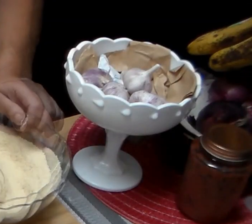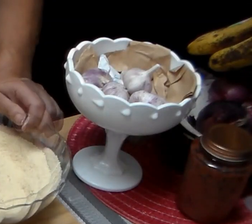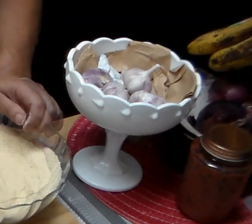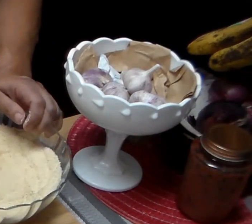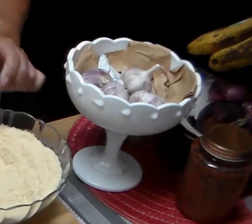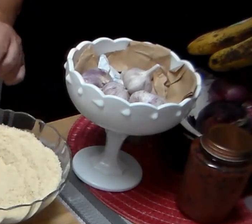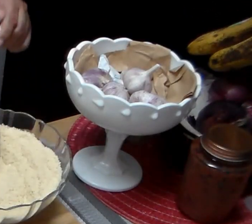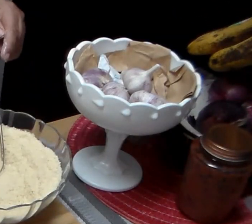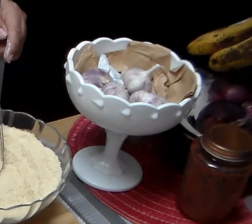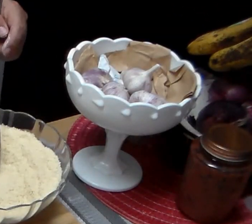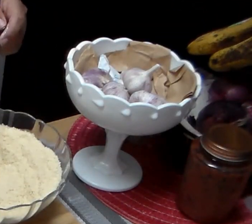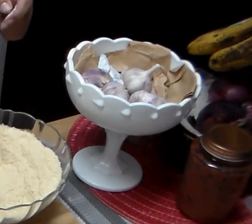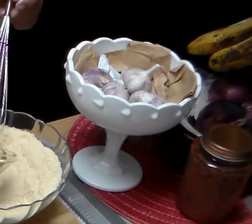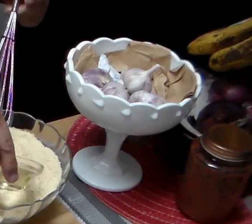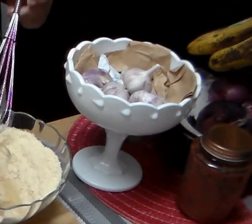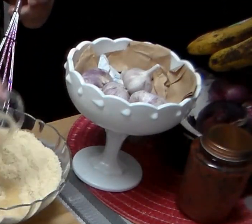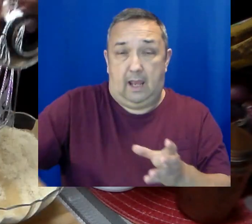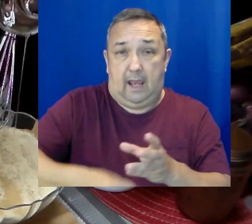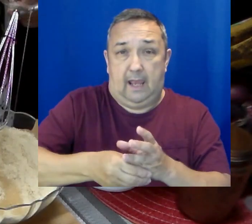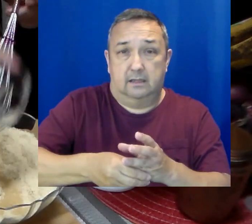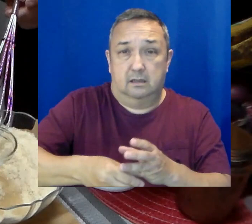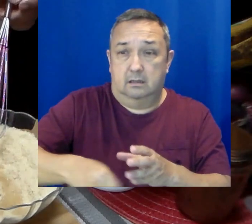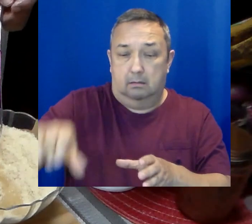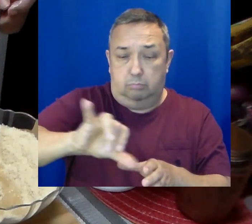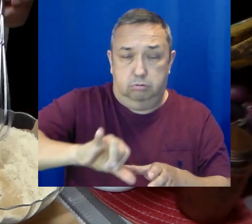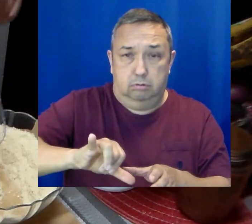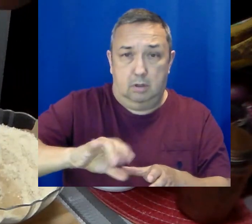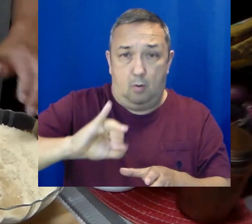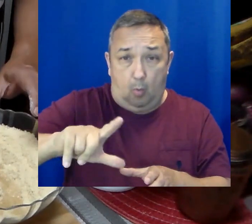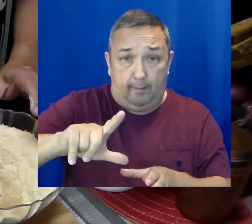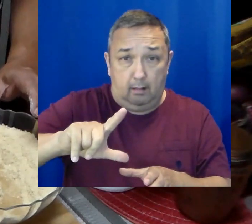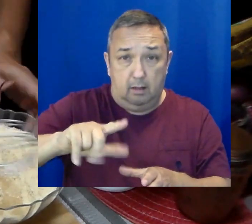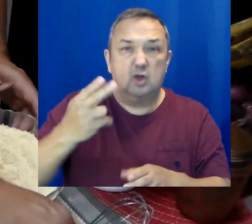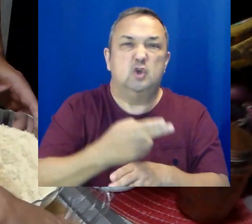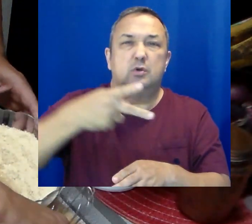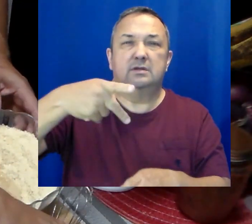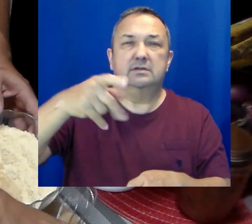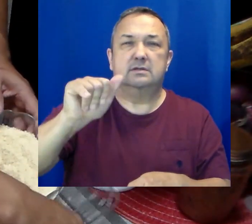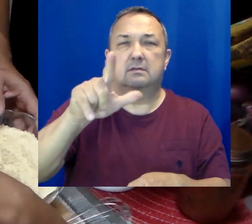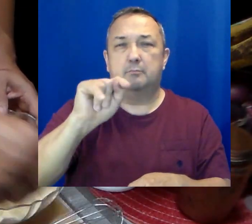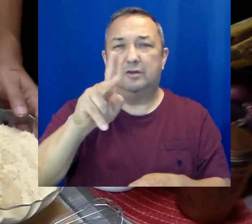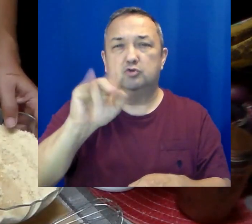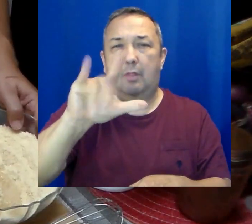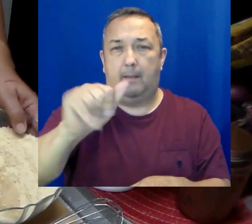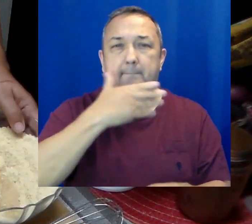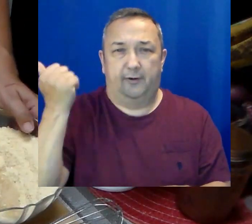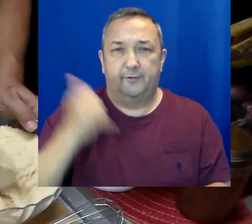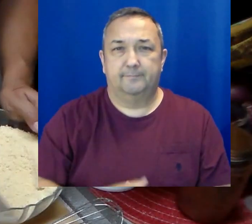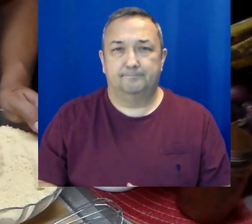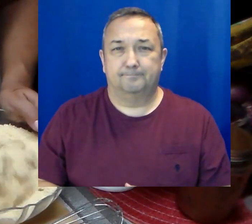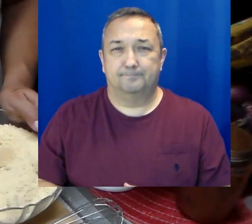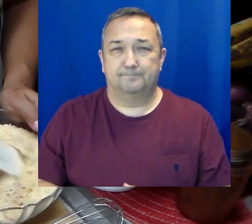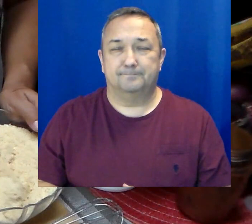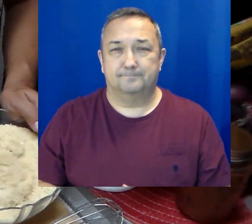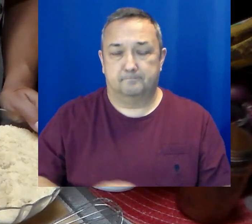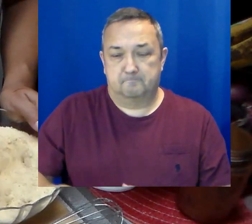I like using a whisk to put these together, and then add your oil. And at this point, instead of using the whisk, I like to fold it in with a